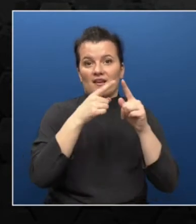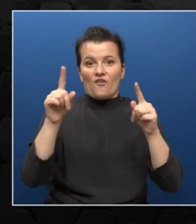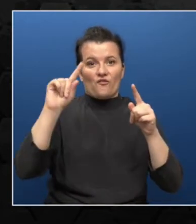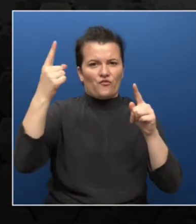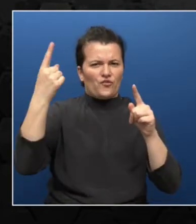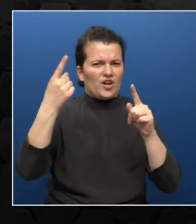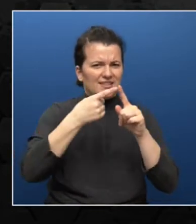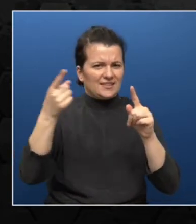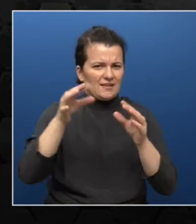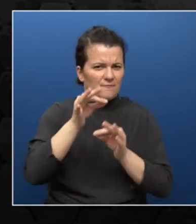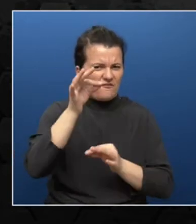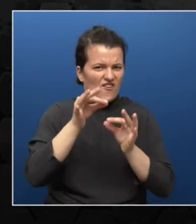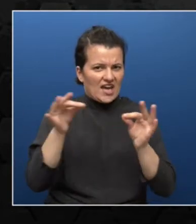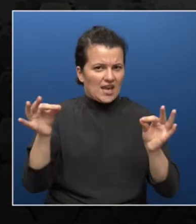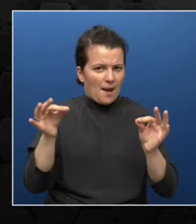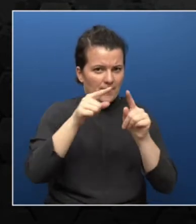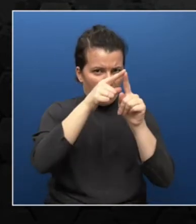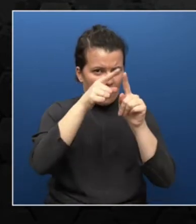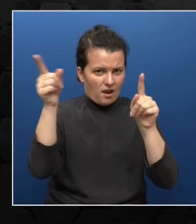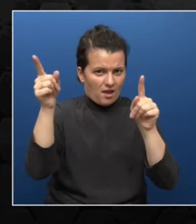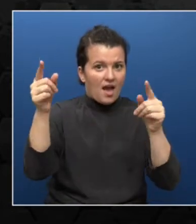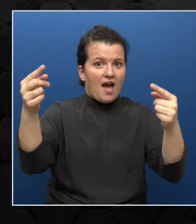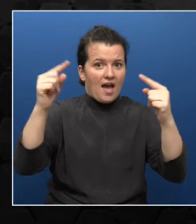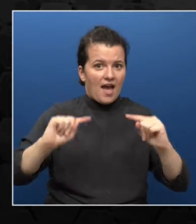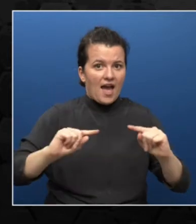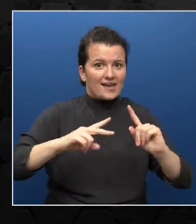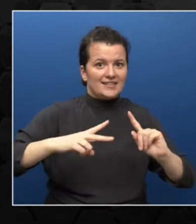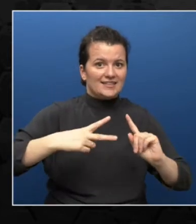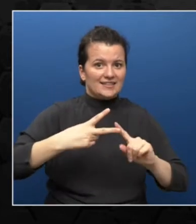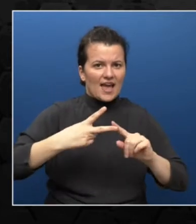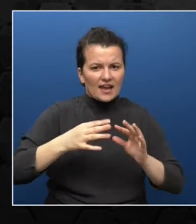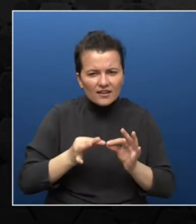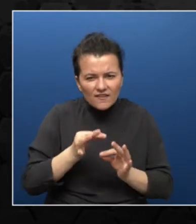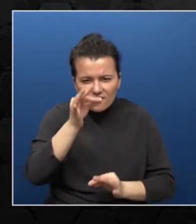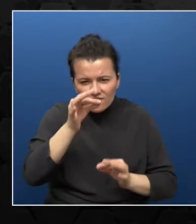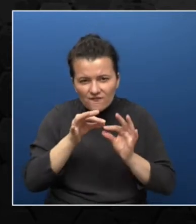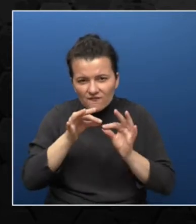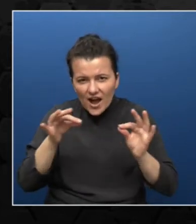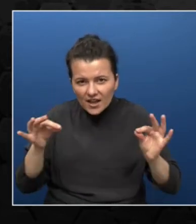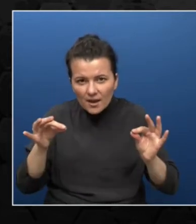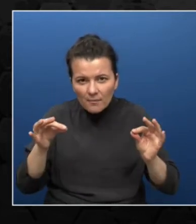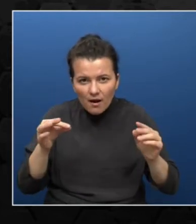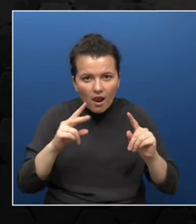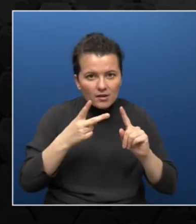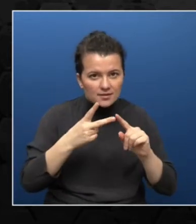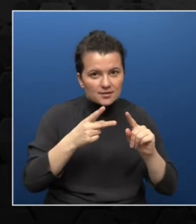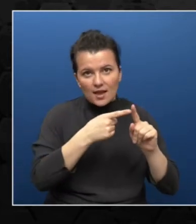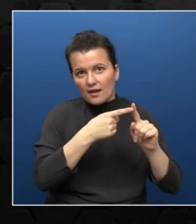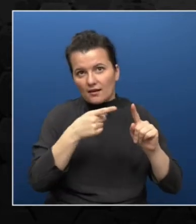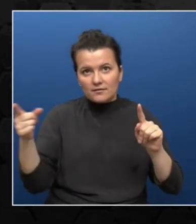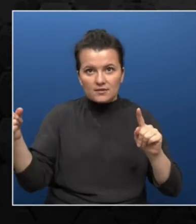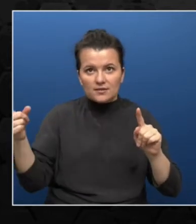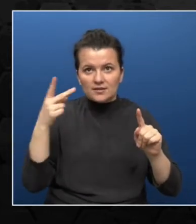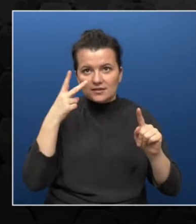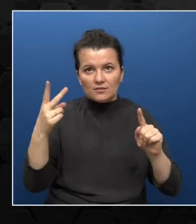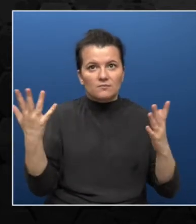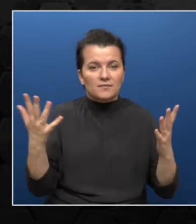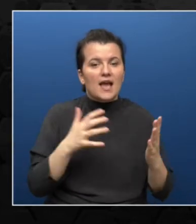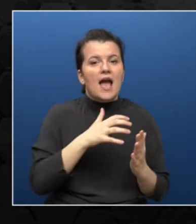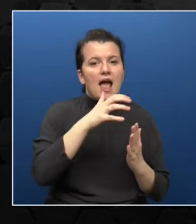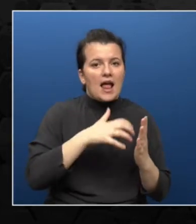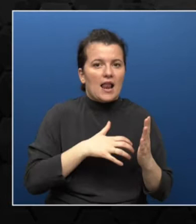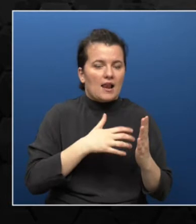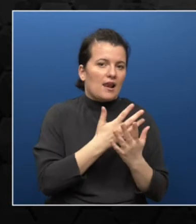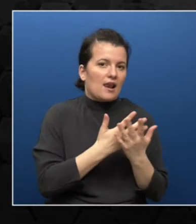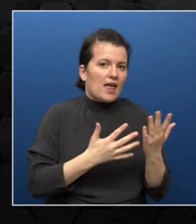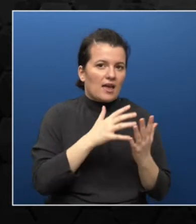the collection of our analytics service. And in this, we are gonna send our language information